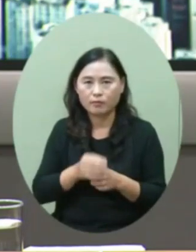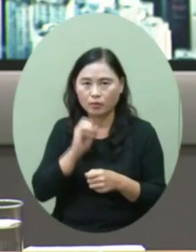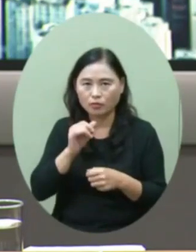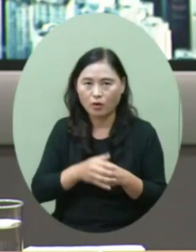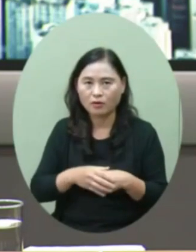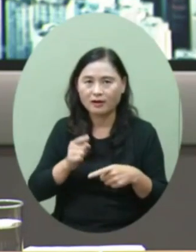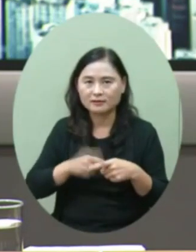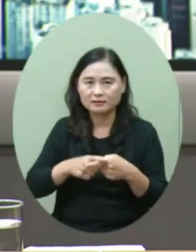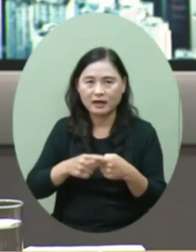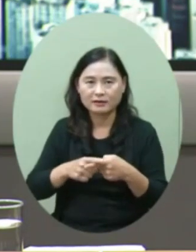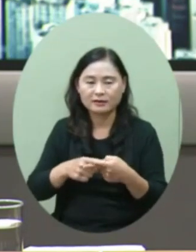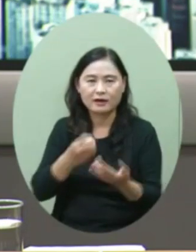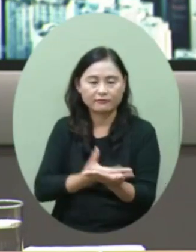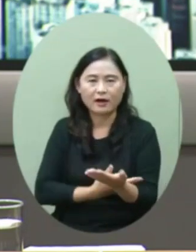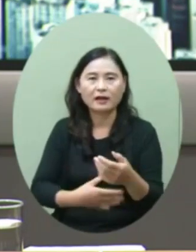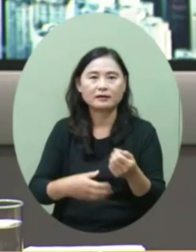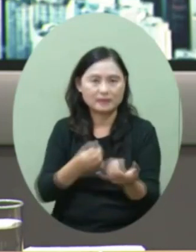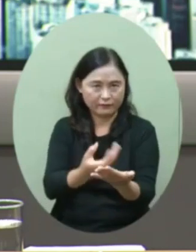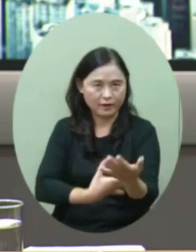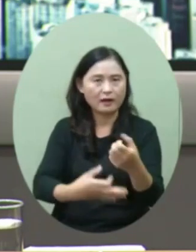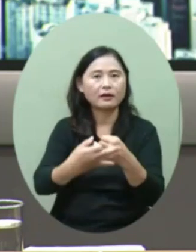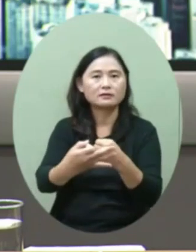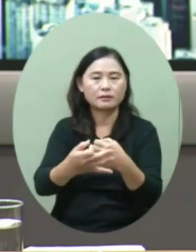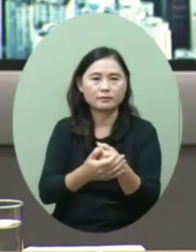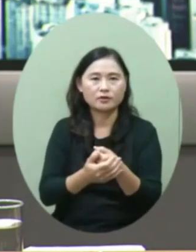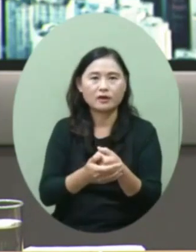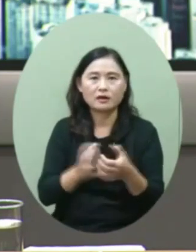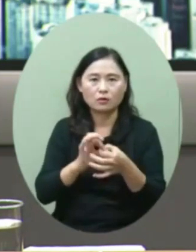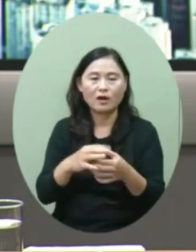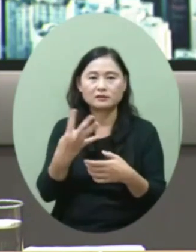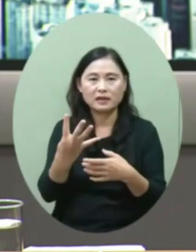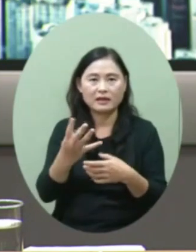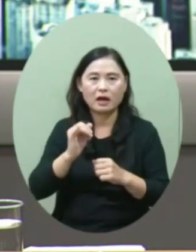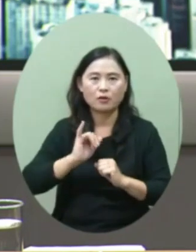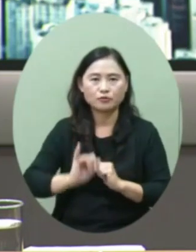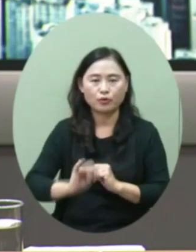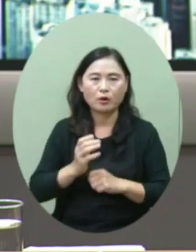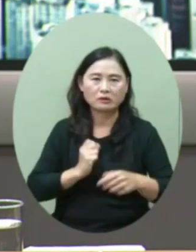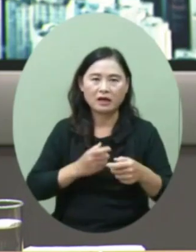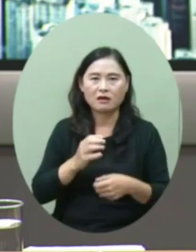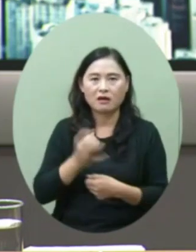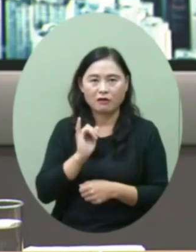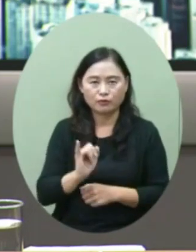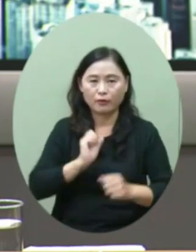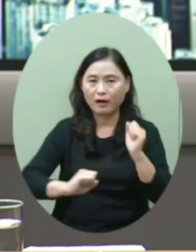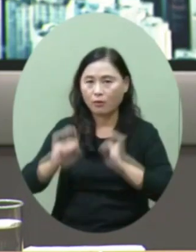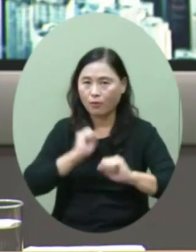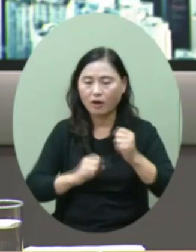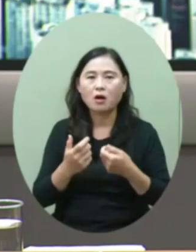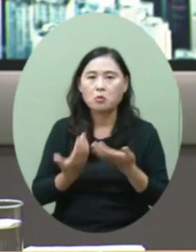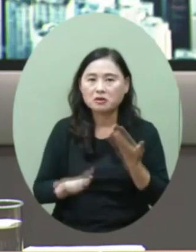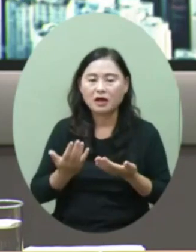for the substantive law, it can be found in Chapter 3, the 4 categories